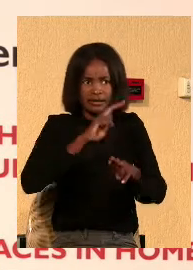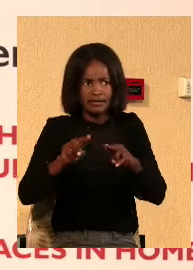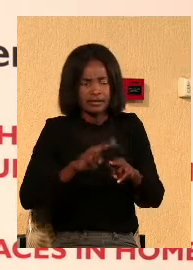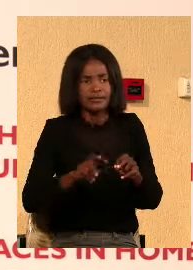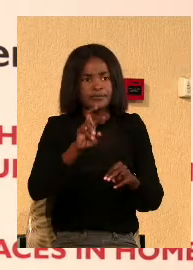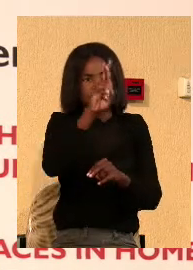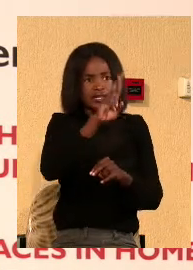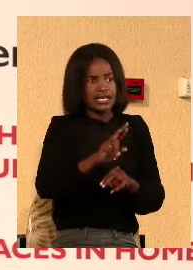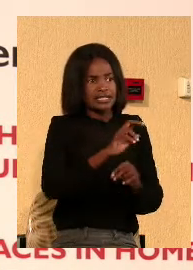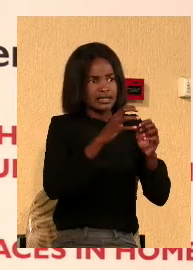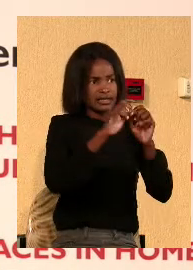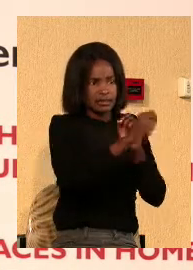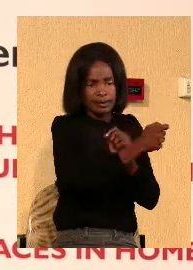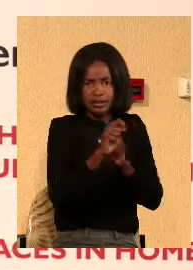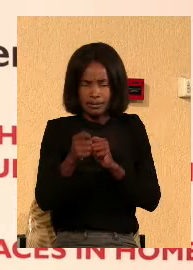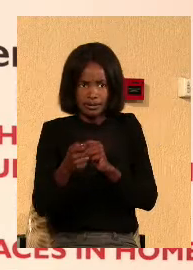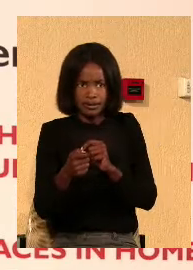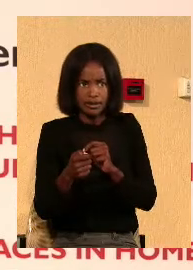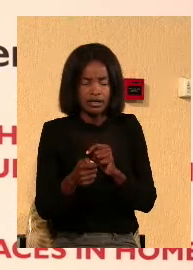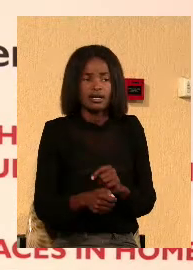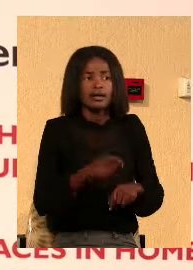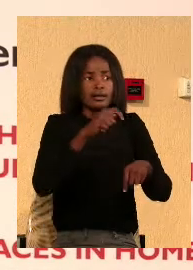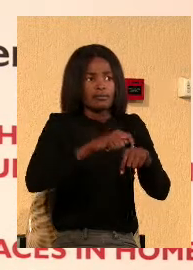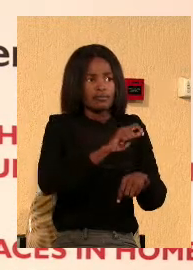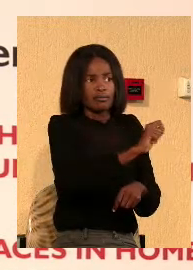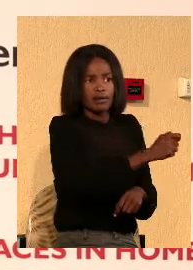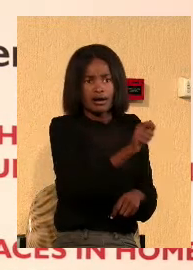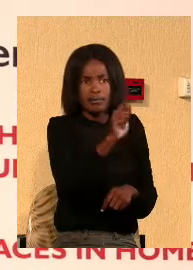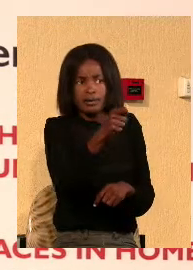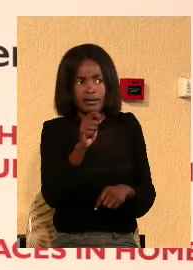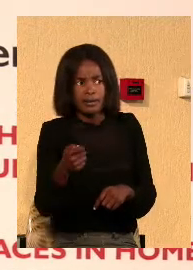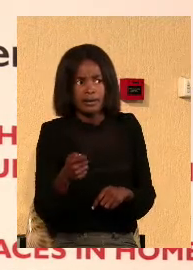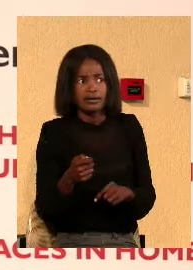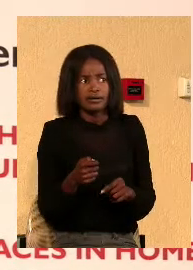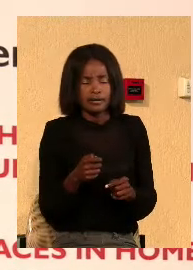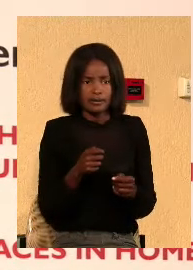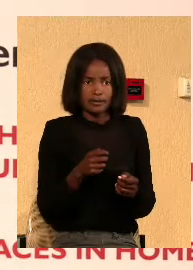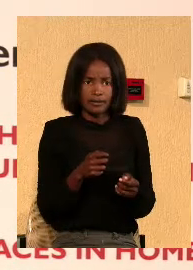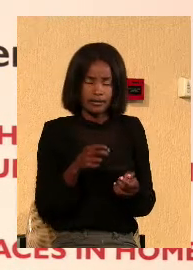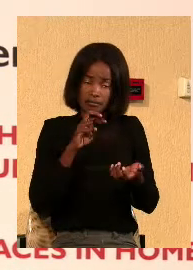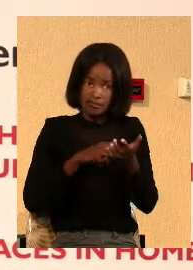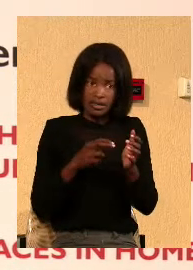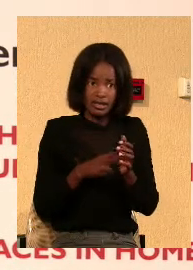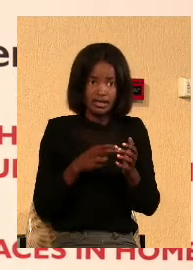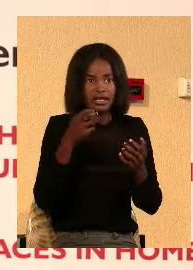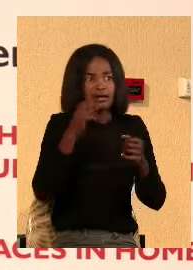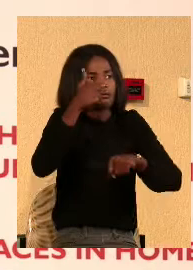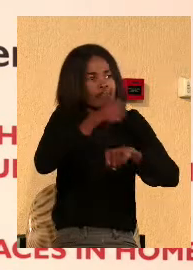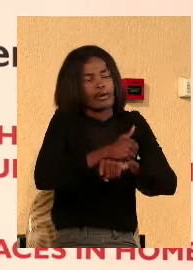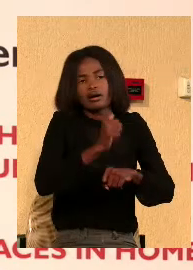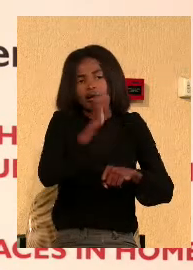regions, let's say a lockdown we are talking about, and perhaps by then not so many